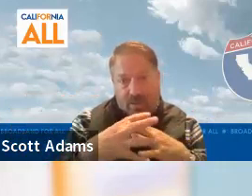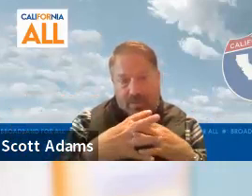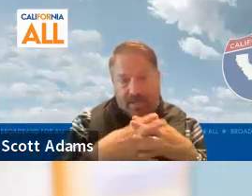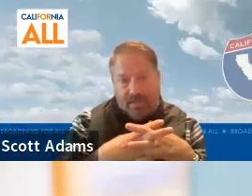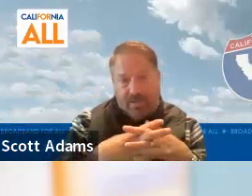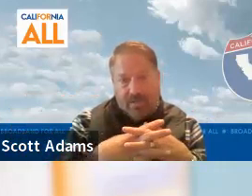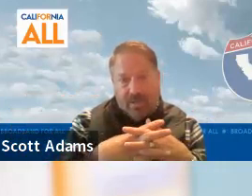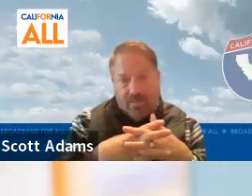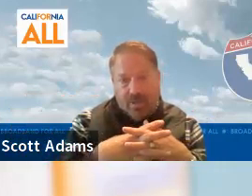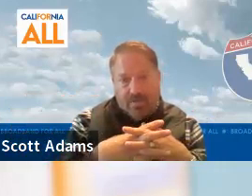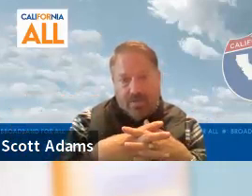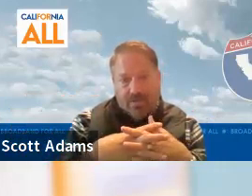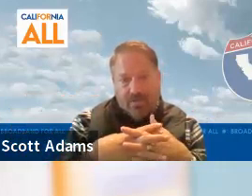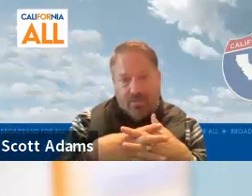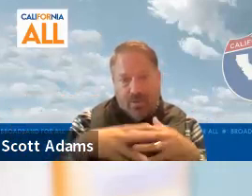digital equity plan,